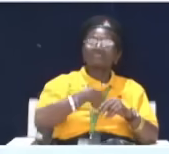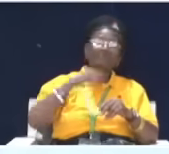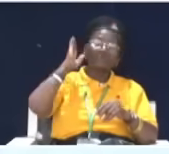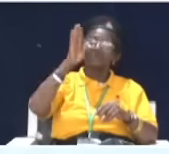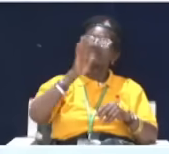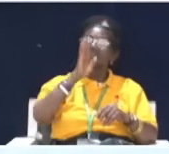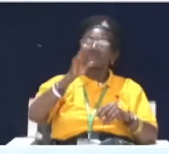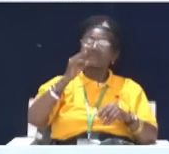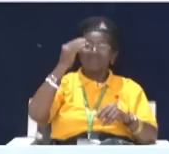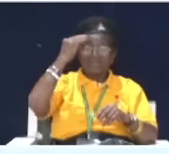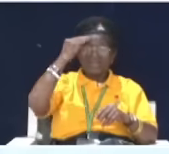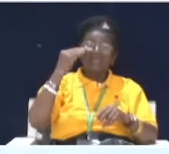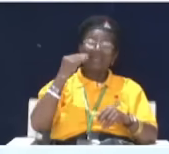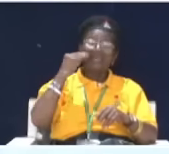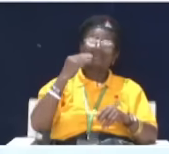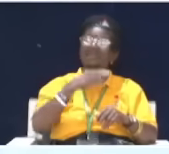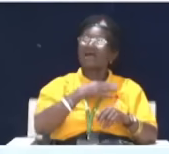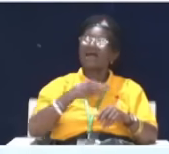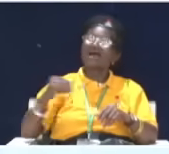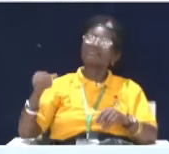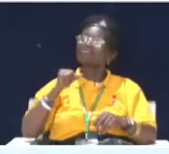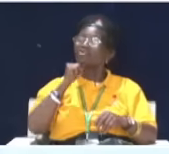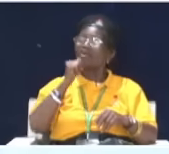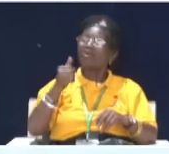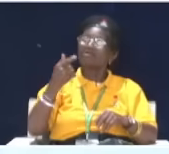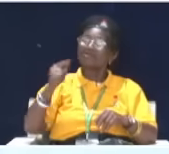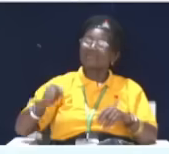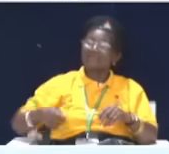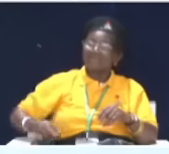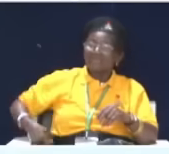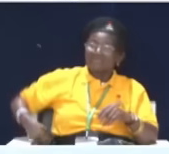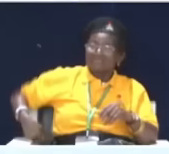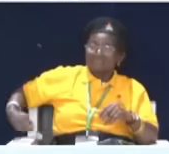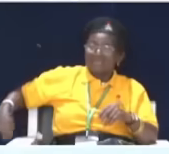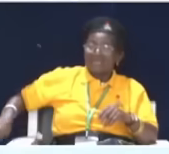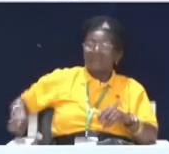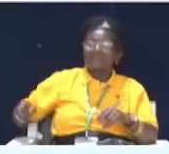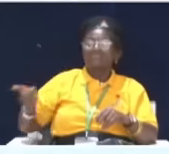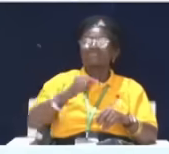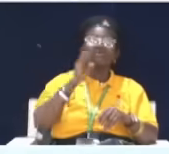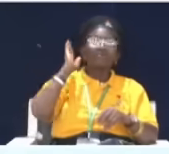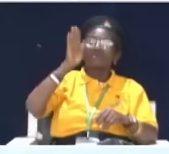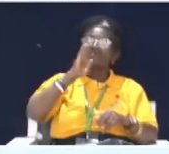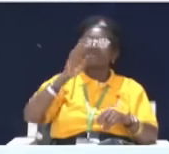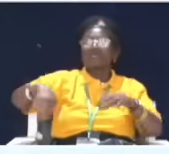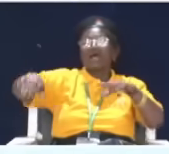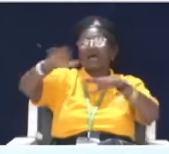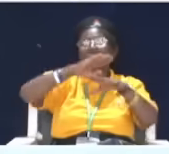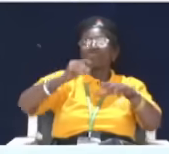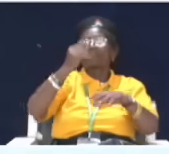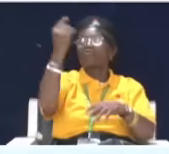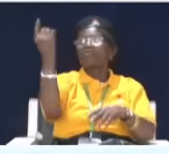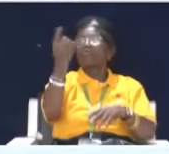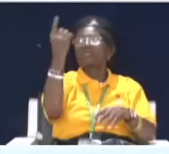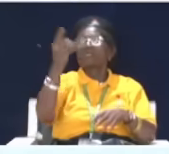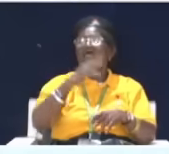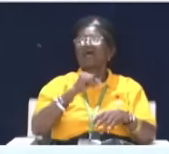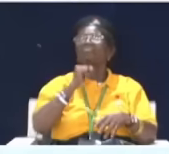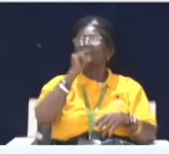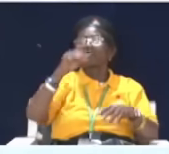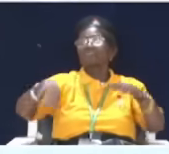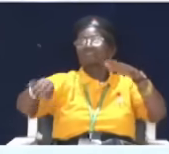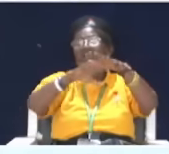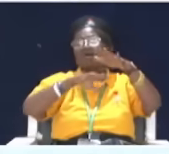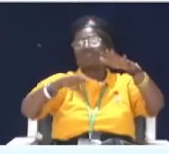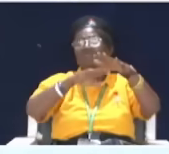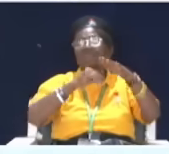tail. Olofi so wi pe iwo yo je ori be ni oki yo je iru. You shall be above only and not beneath. Okay,